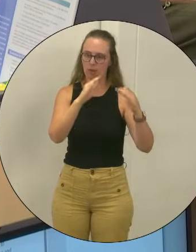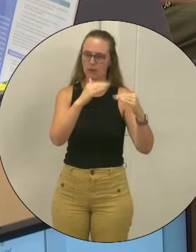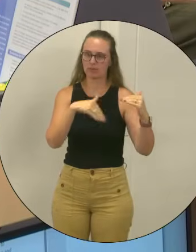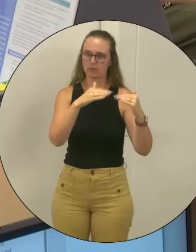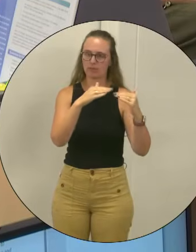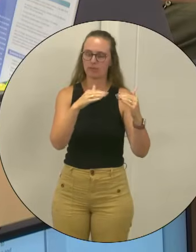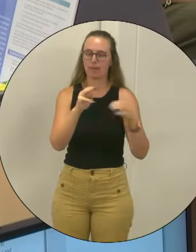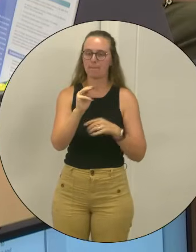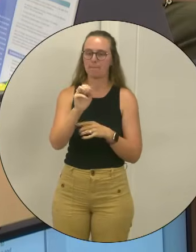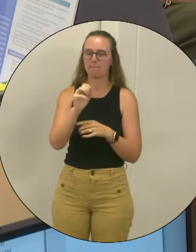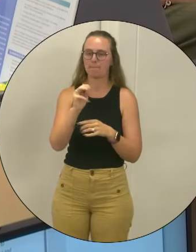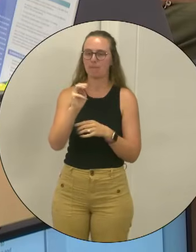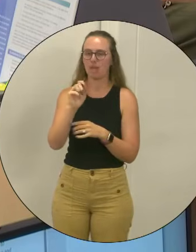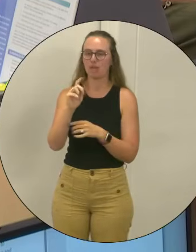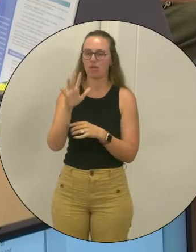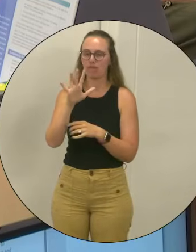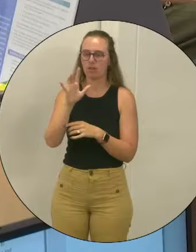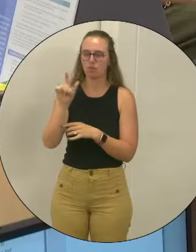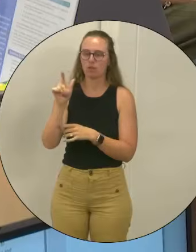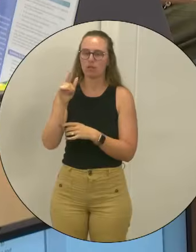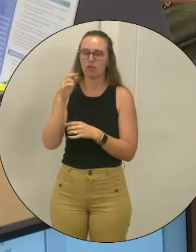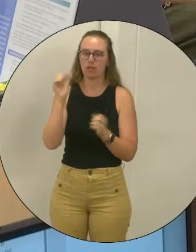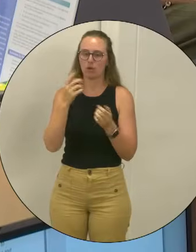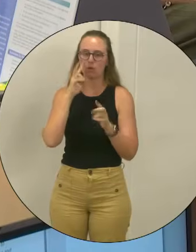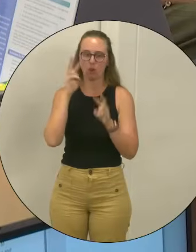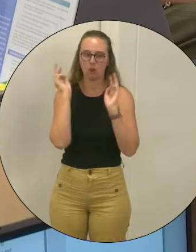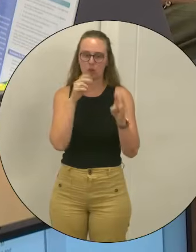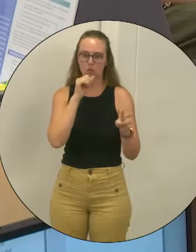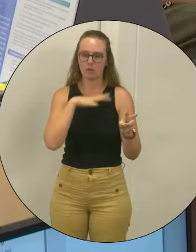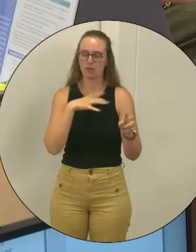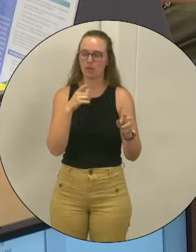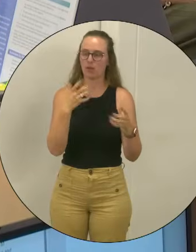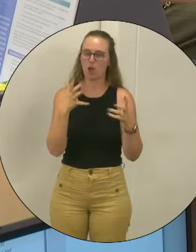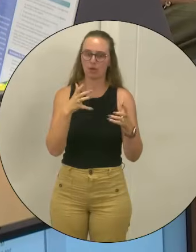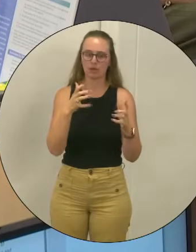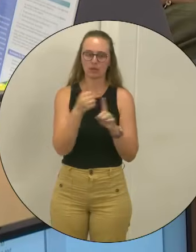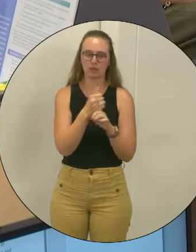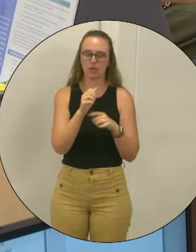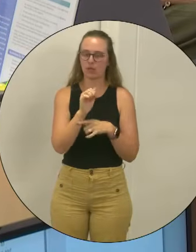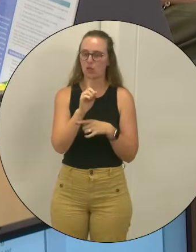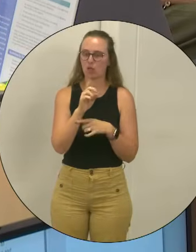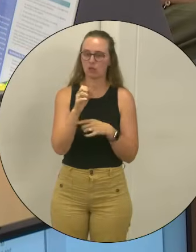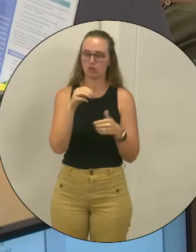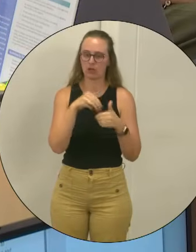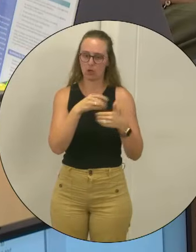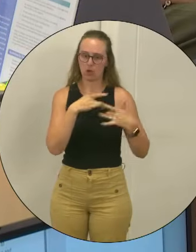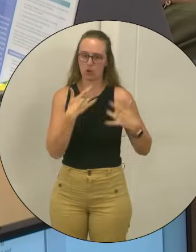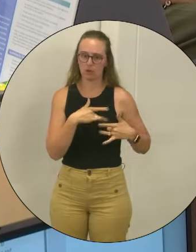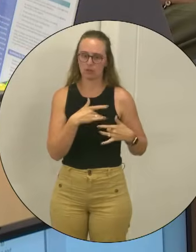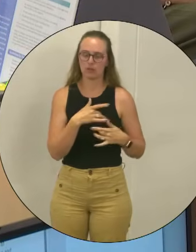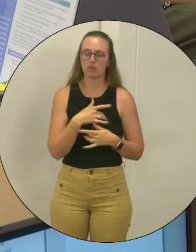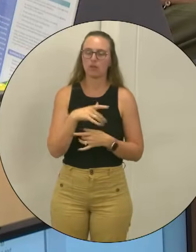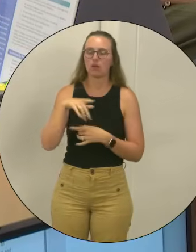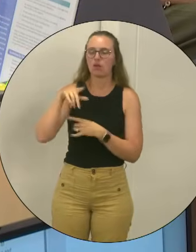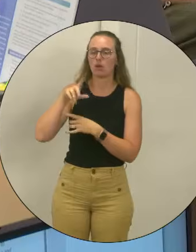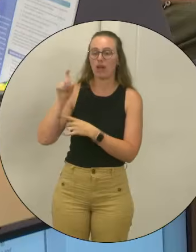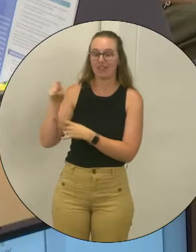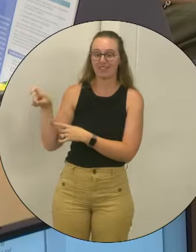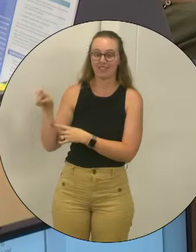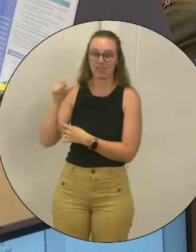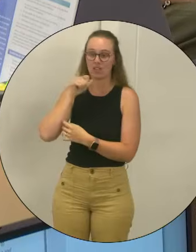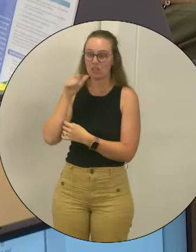Matthew 5:28. Anyone who looks at a woman lustfully has already committed adultery with her in his heart. Pornography is